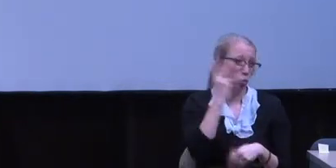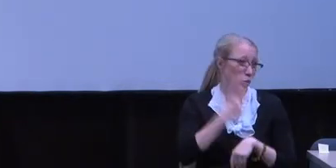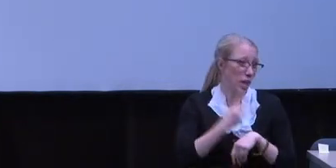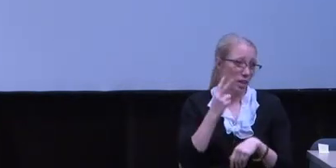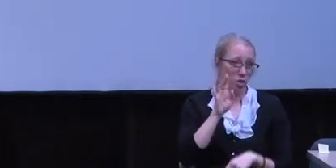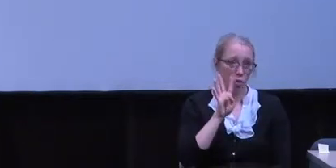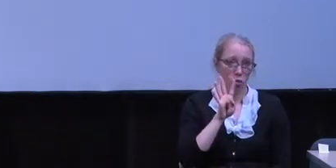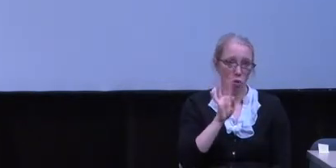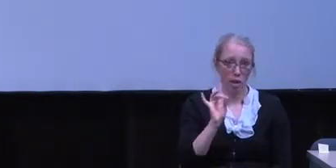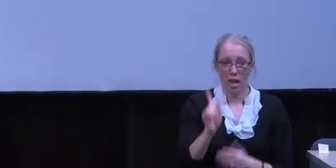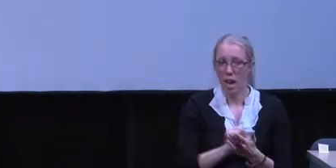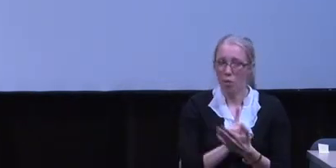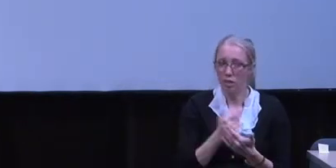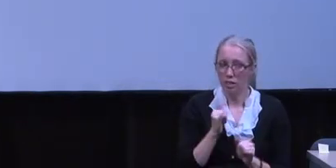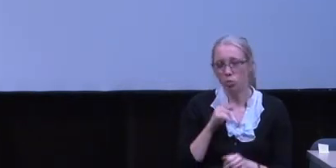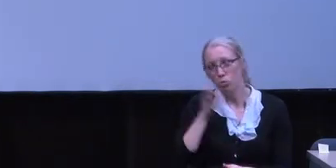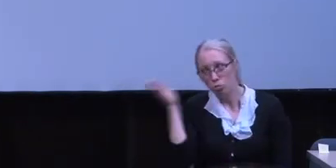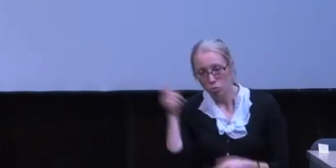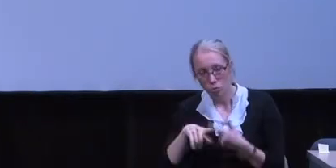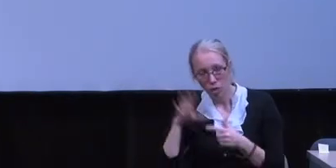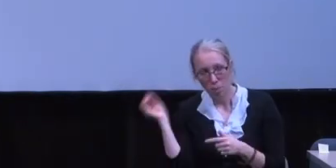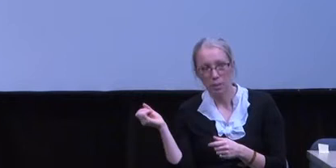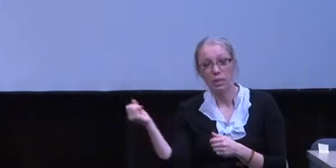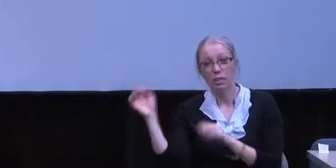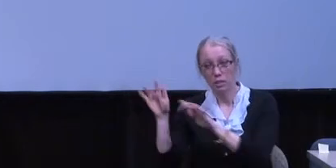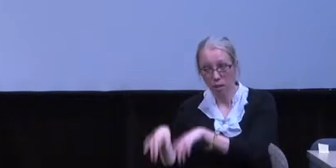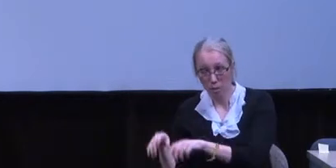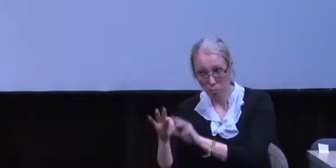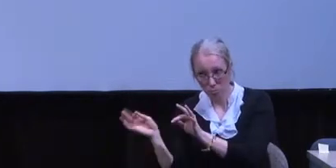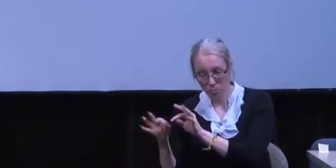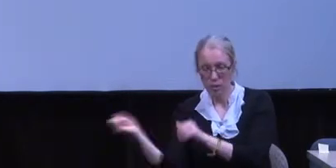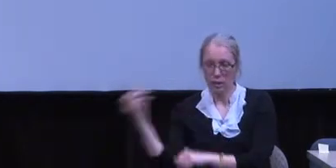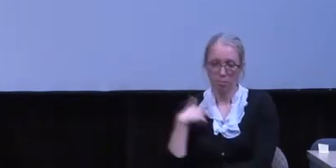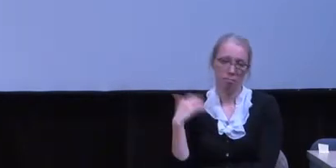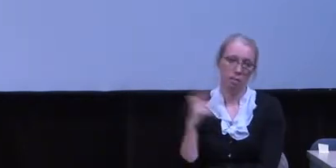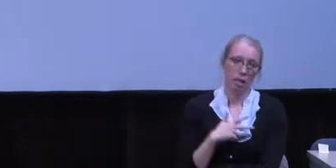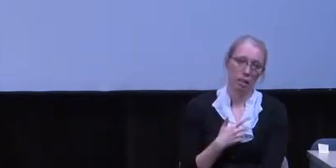hours. Is that helpful? Okay, good.